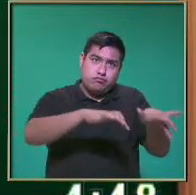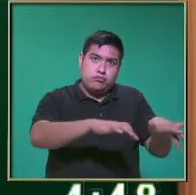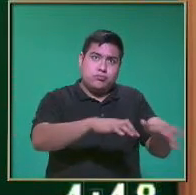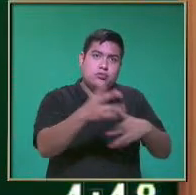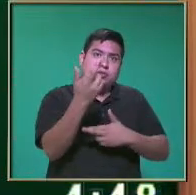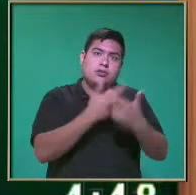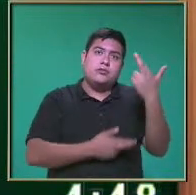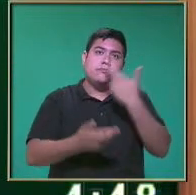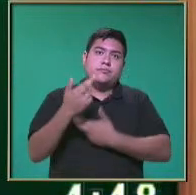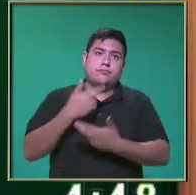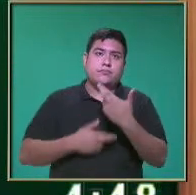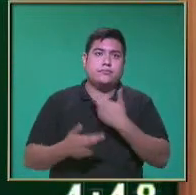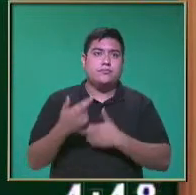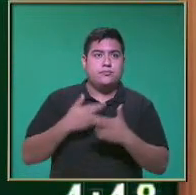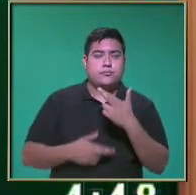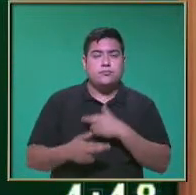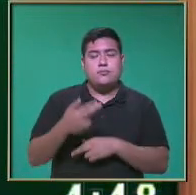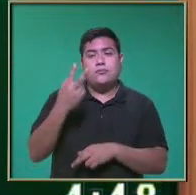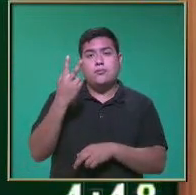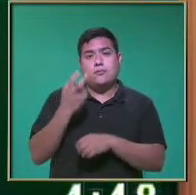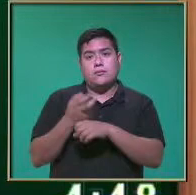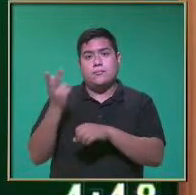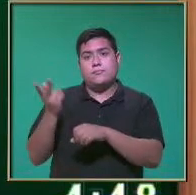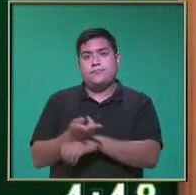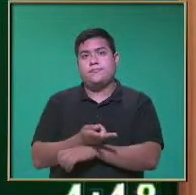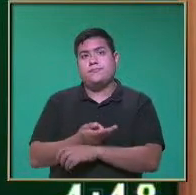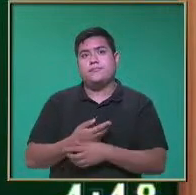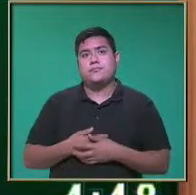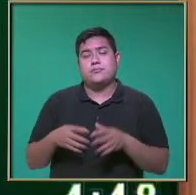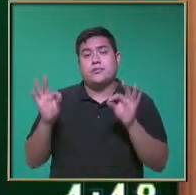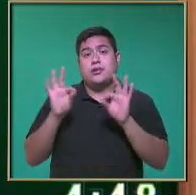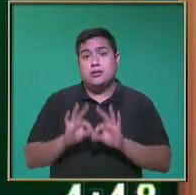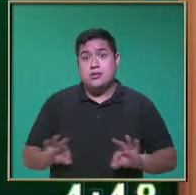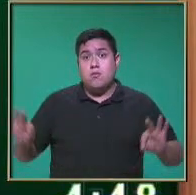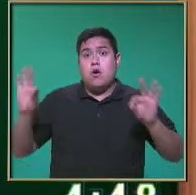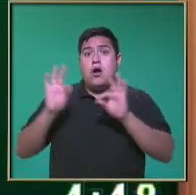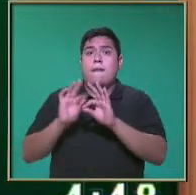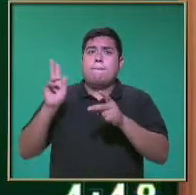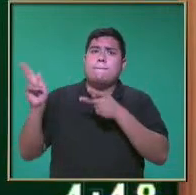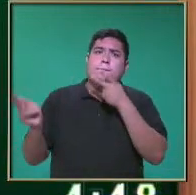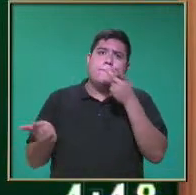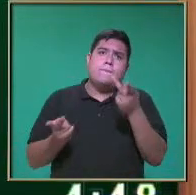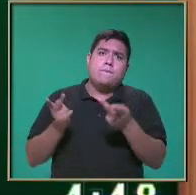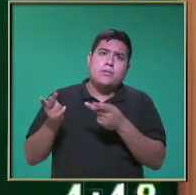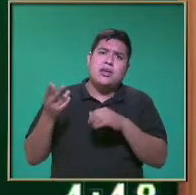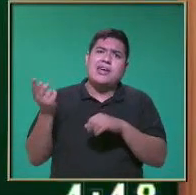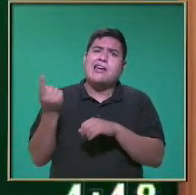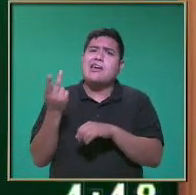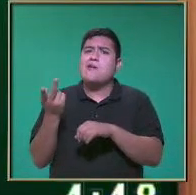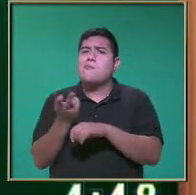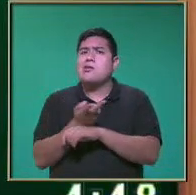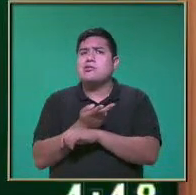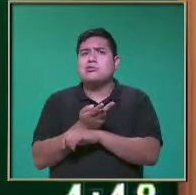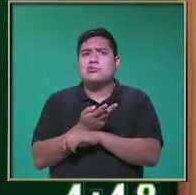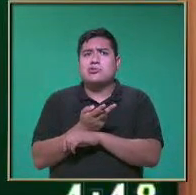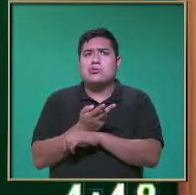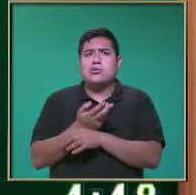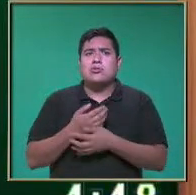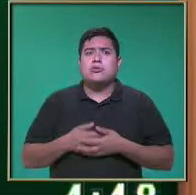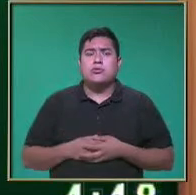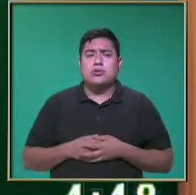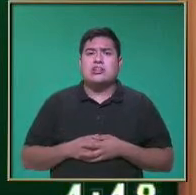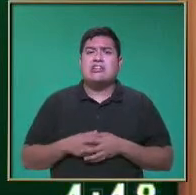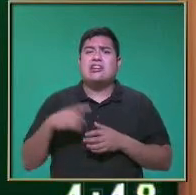the second event. Es el segundo evento. Recuerda que es muy importante preguntarnos what happens at the beginning, what happens